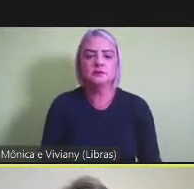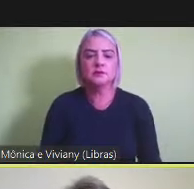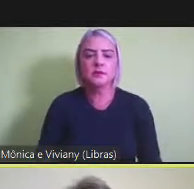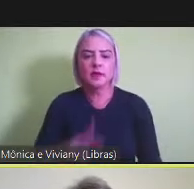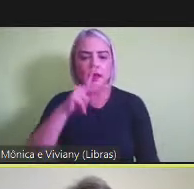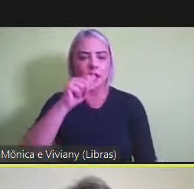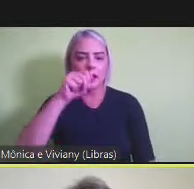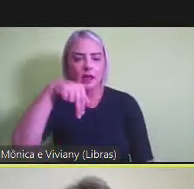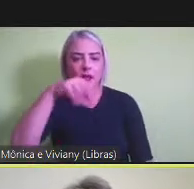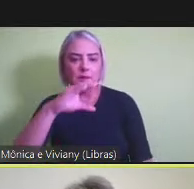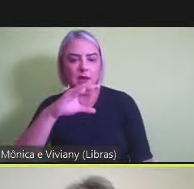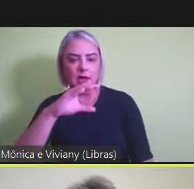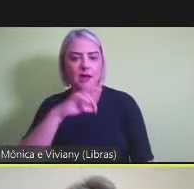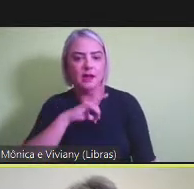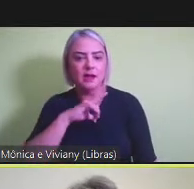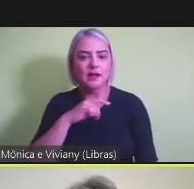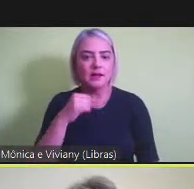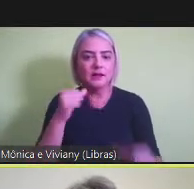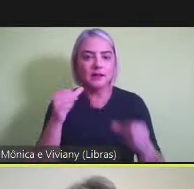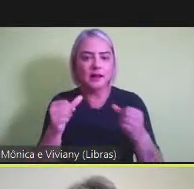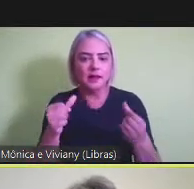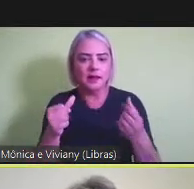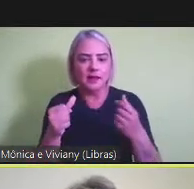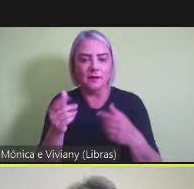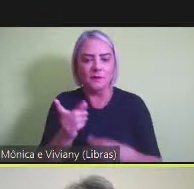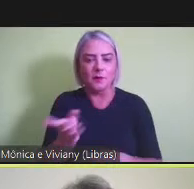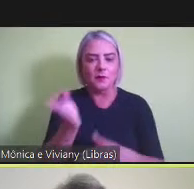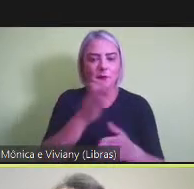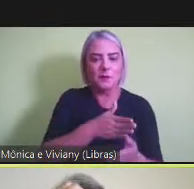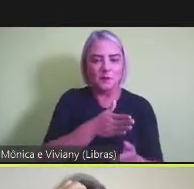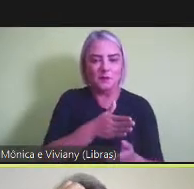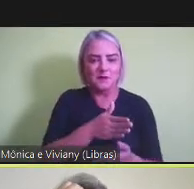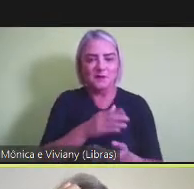So we have Punky, PNC.